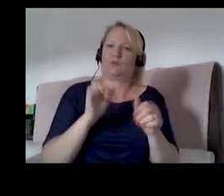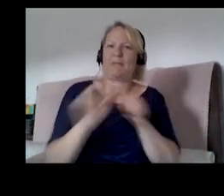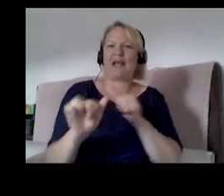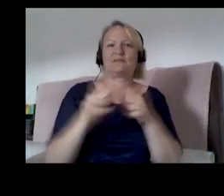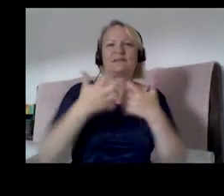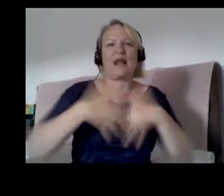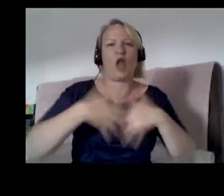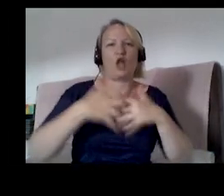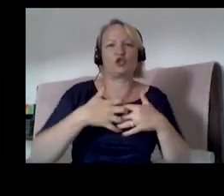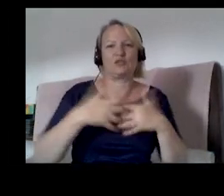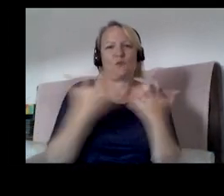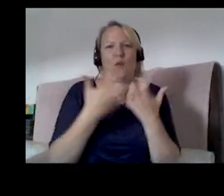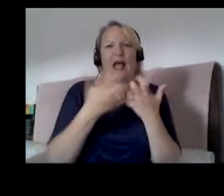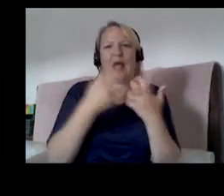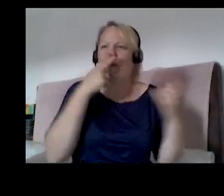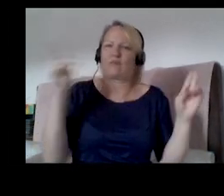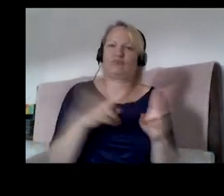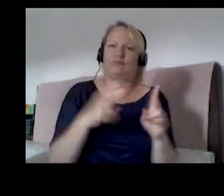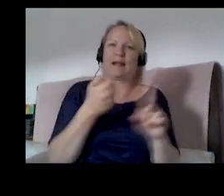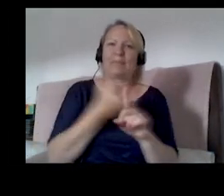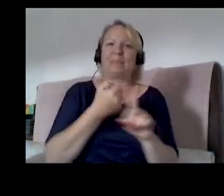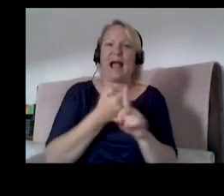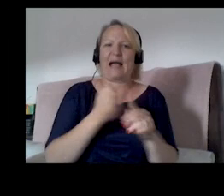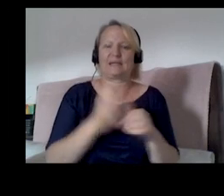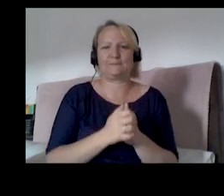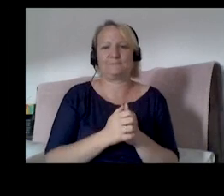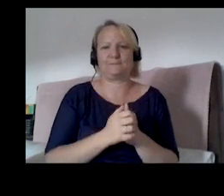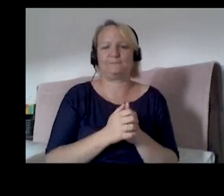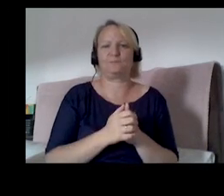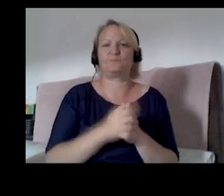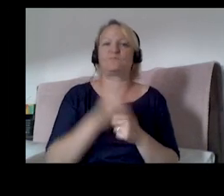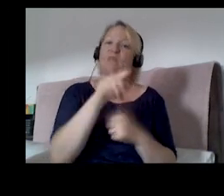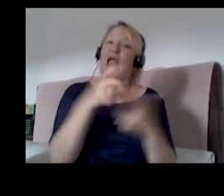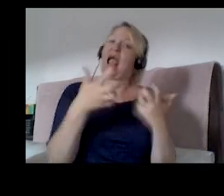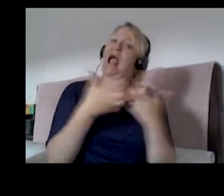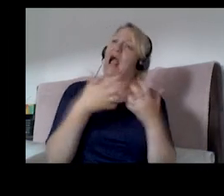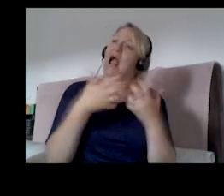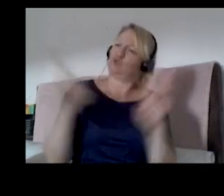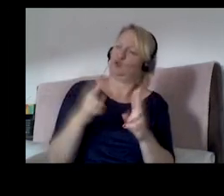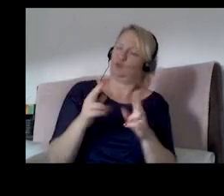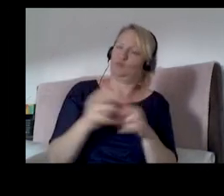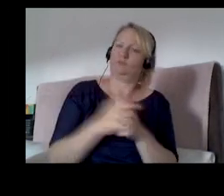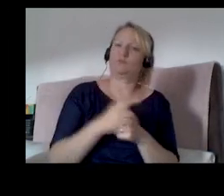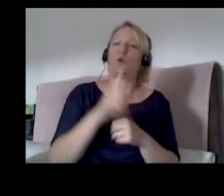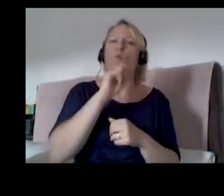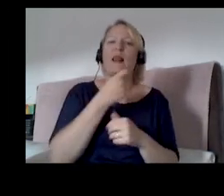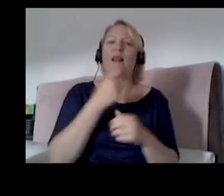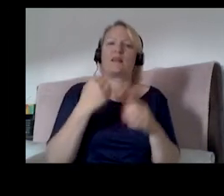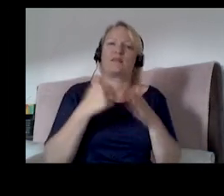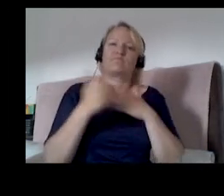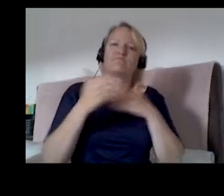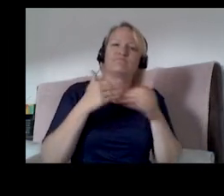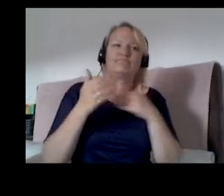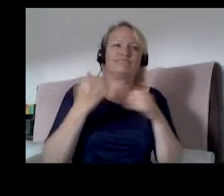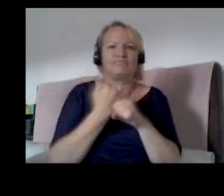technology, we can reduce that impact. Here are some examples of how. We would